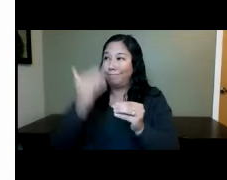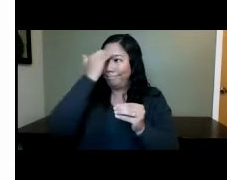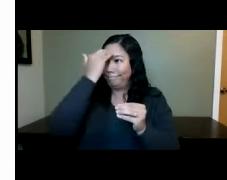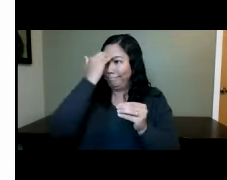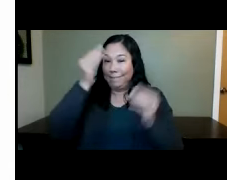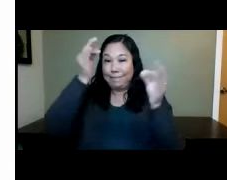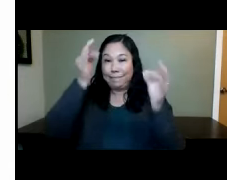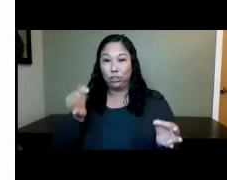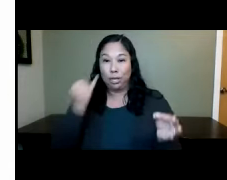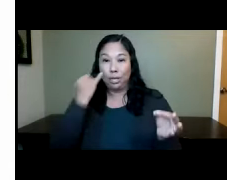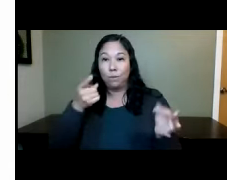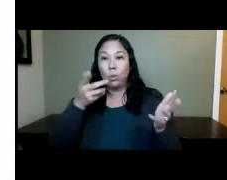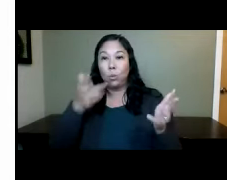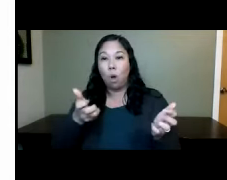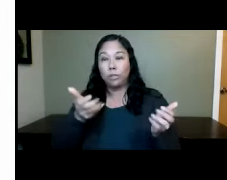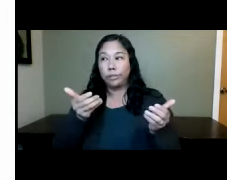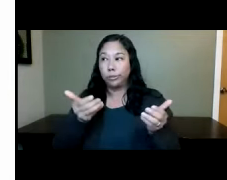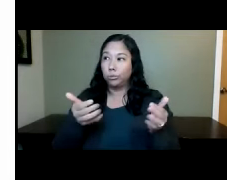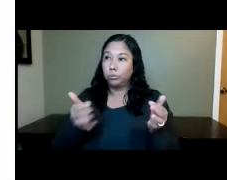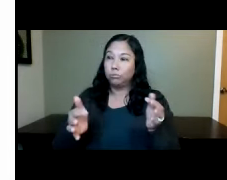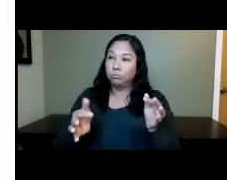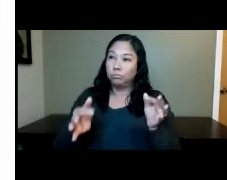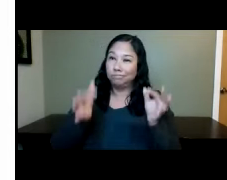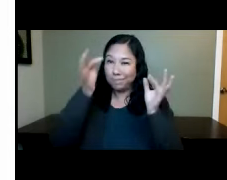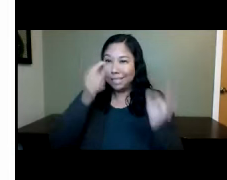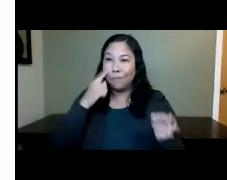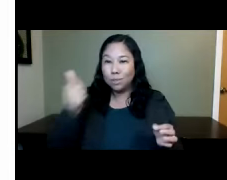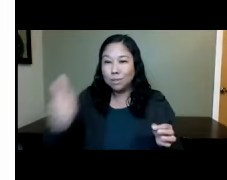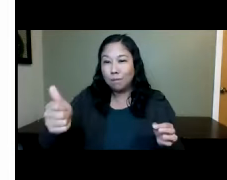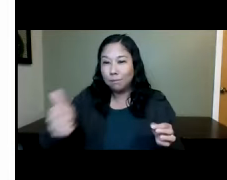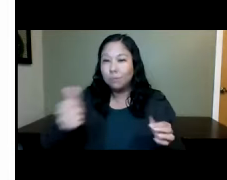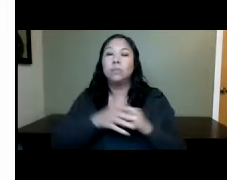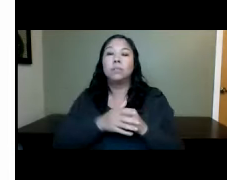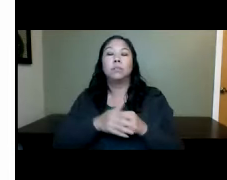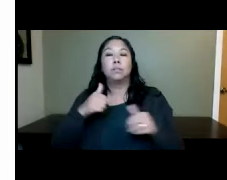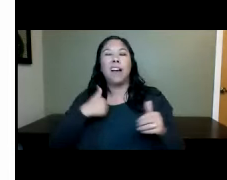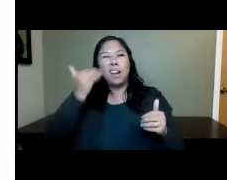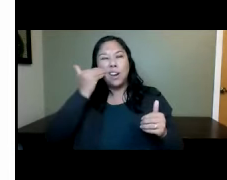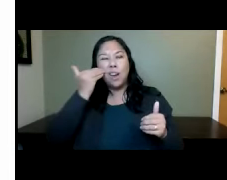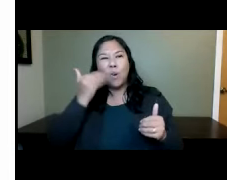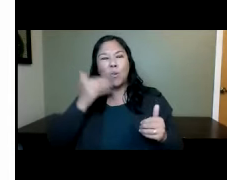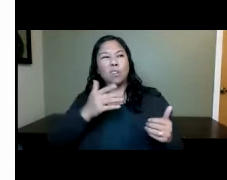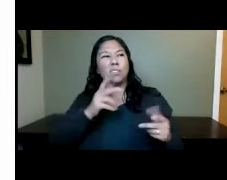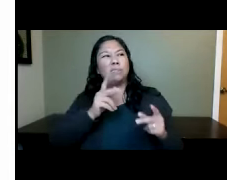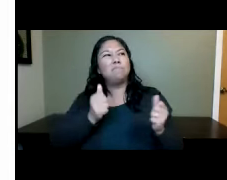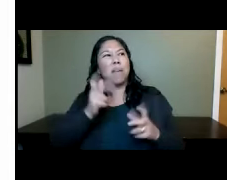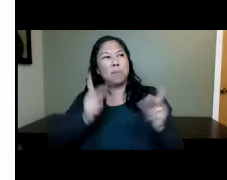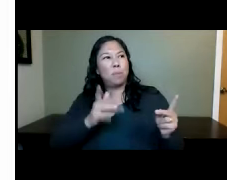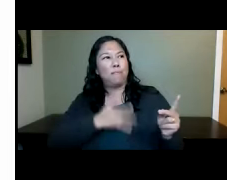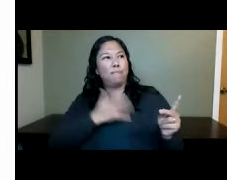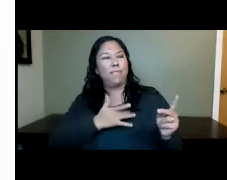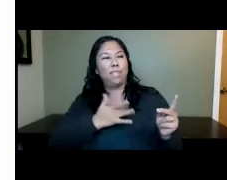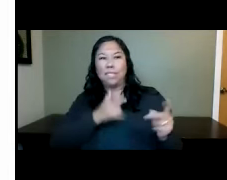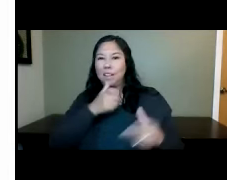want to pursue. I know that there's a sentiment of mistrust shared amongst